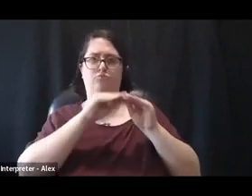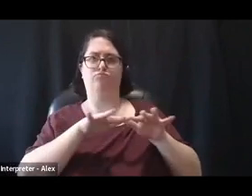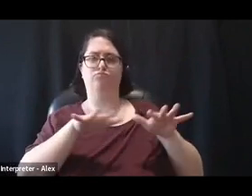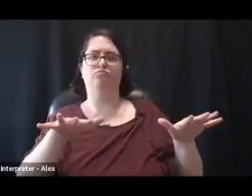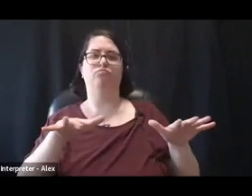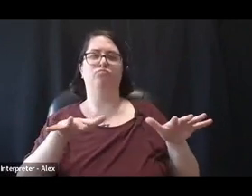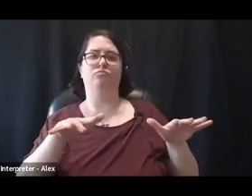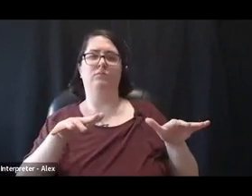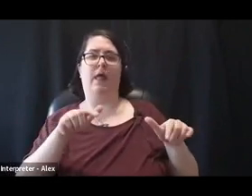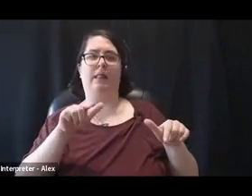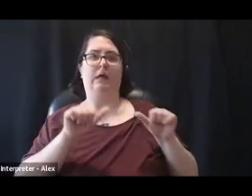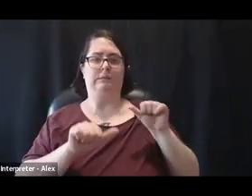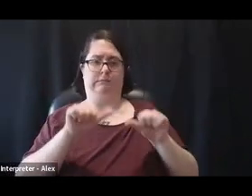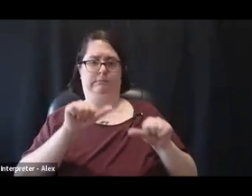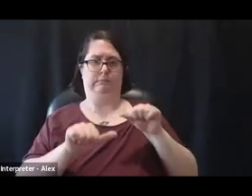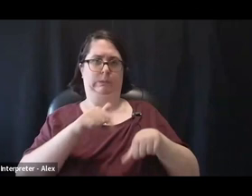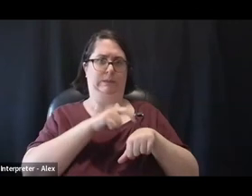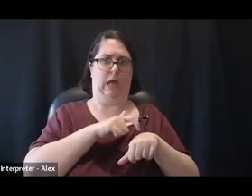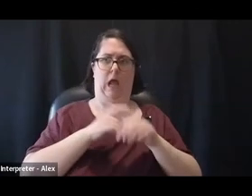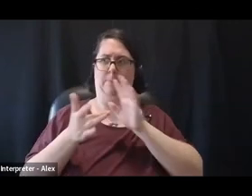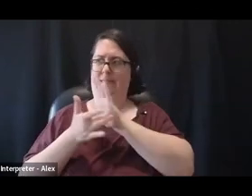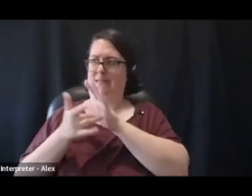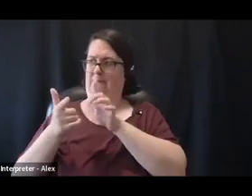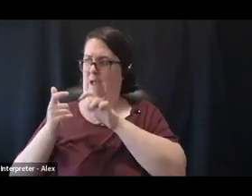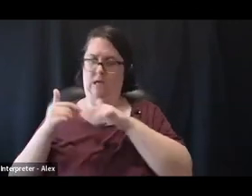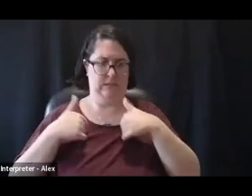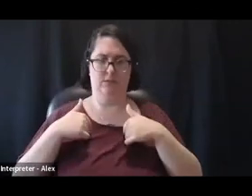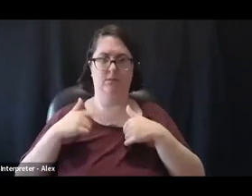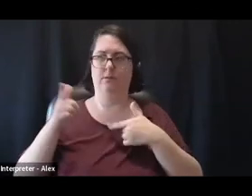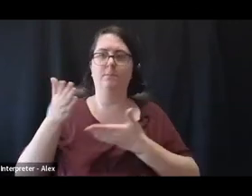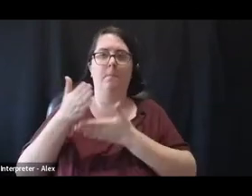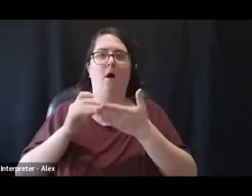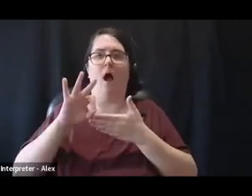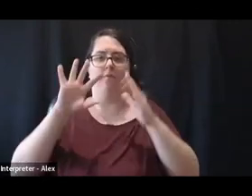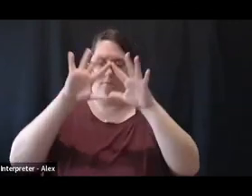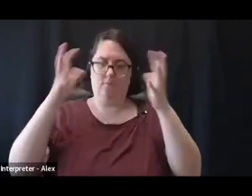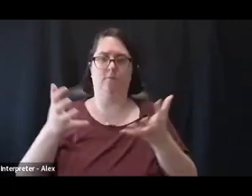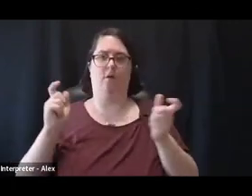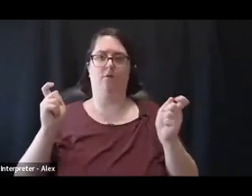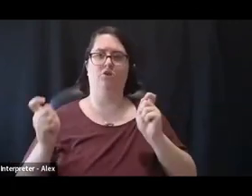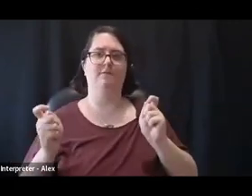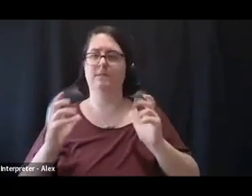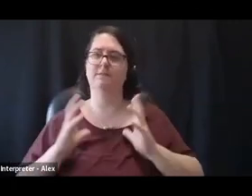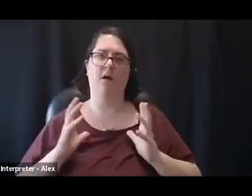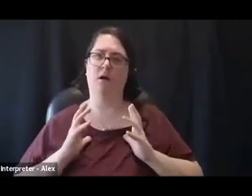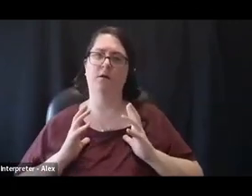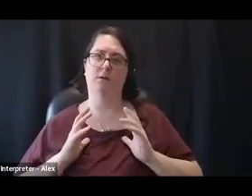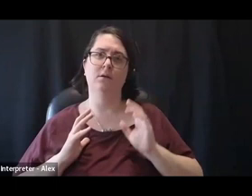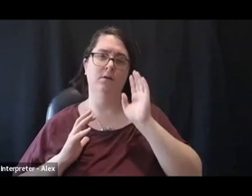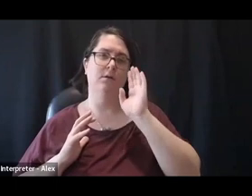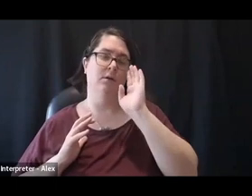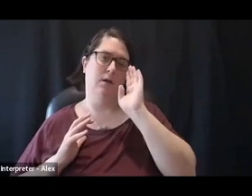that tension with the pace of digital actually just sit as a part of that shift and change, and how might